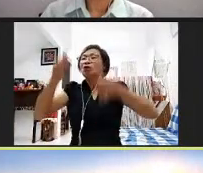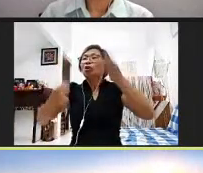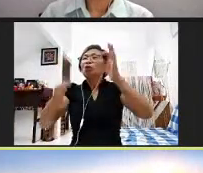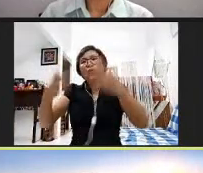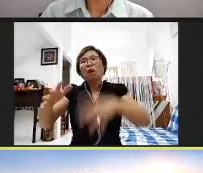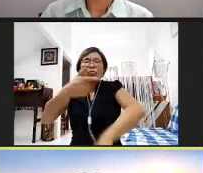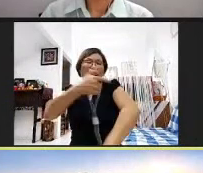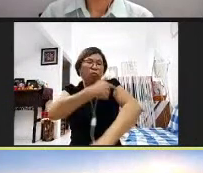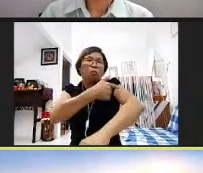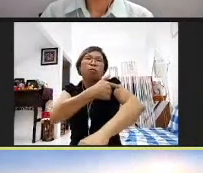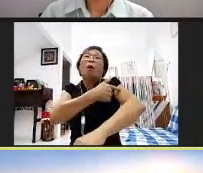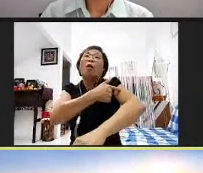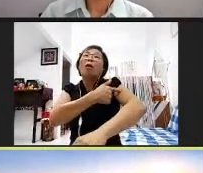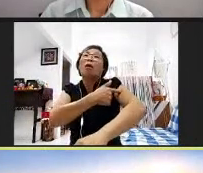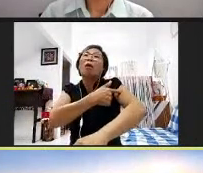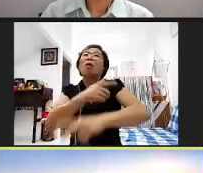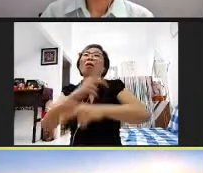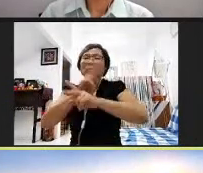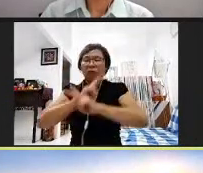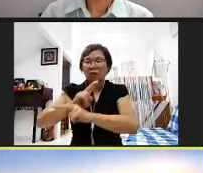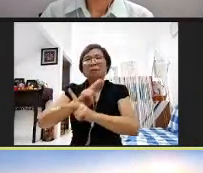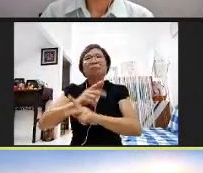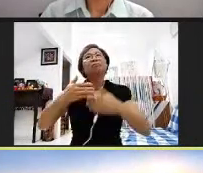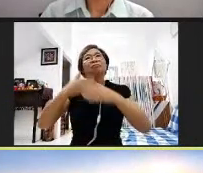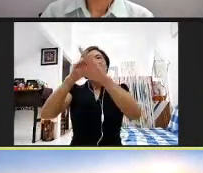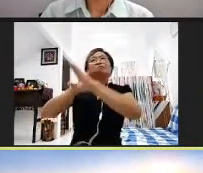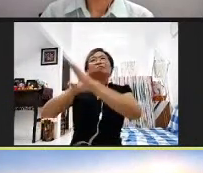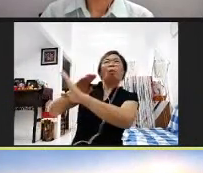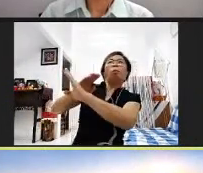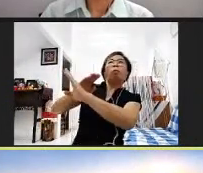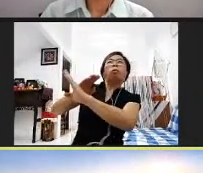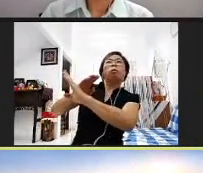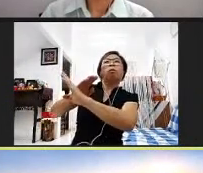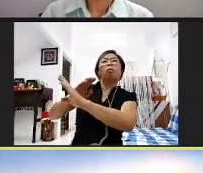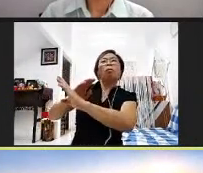vaccinated, you are actually protected from